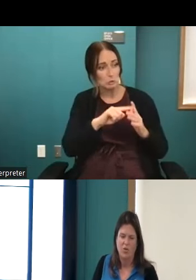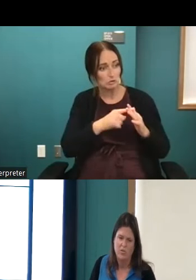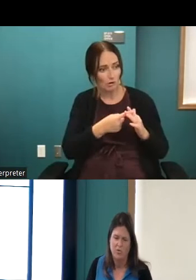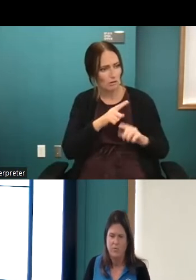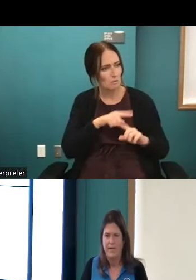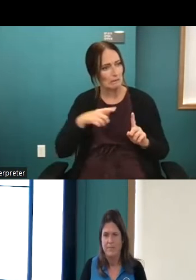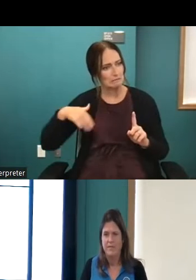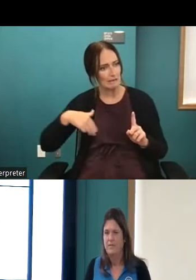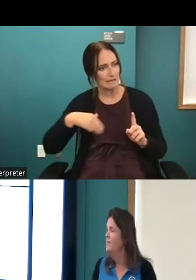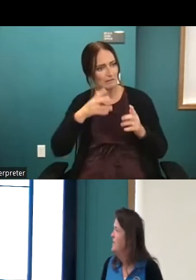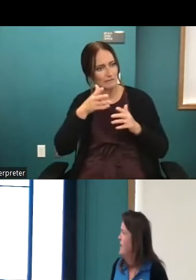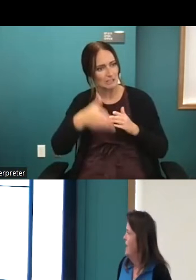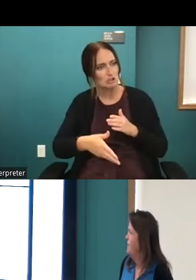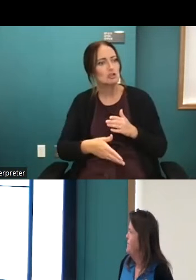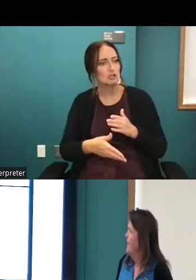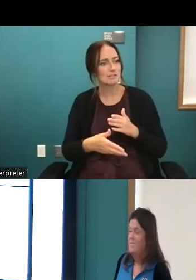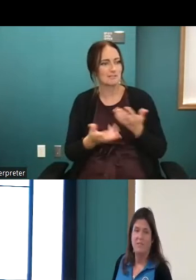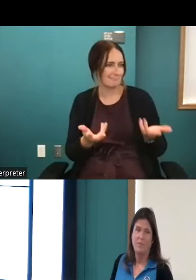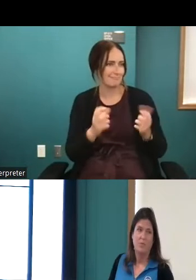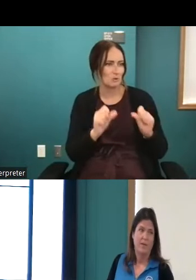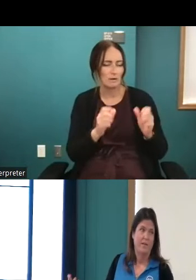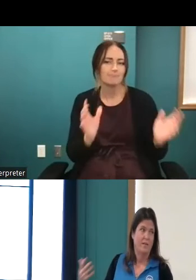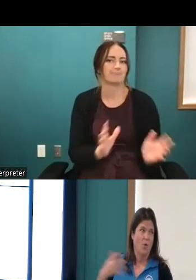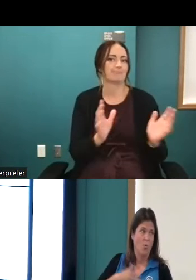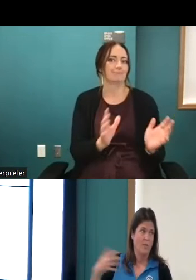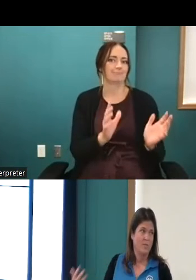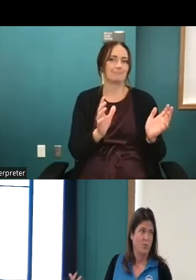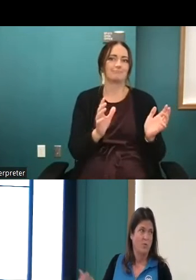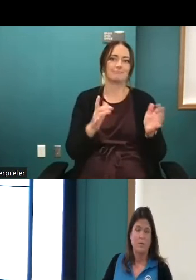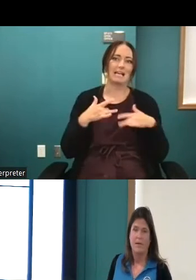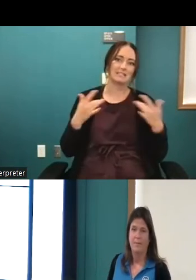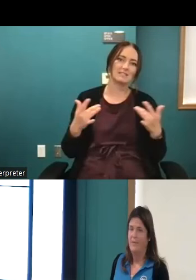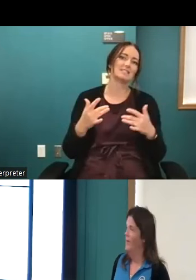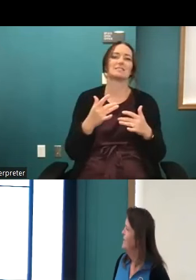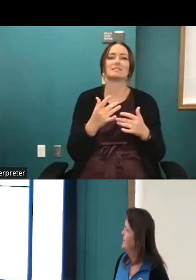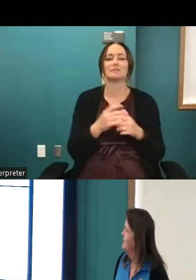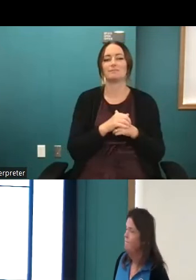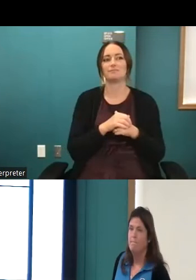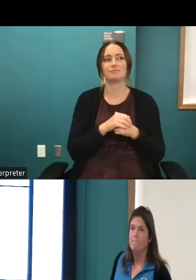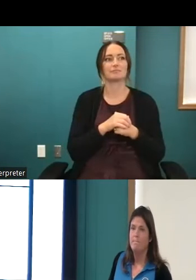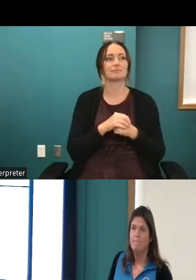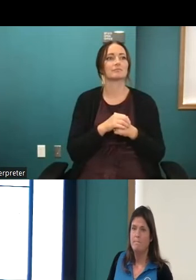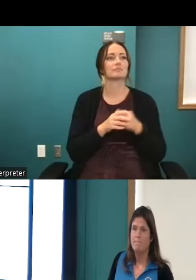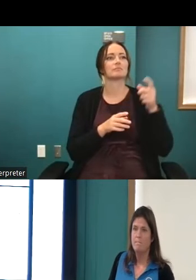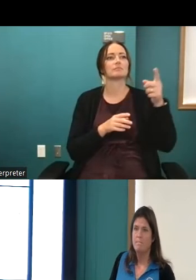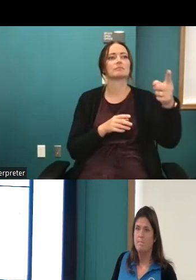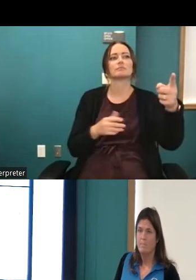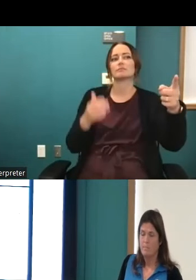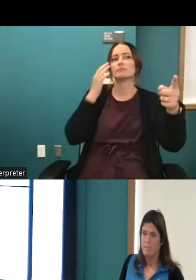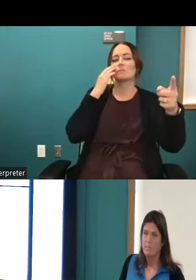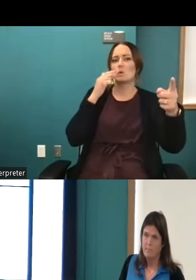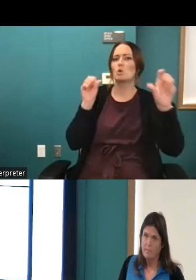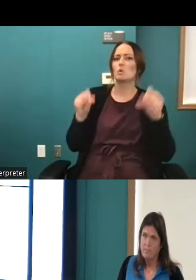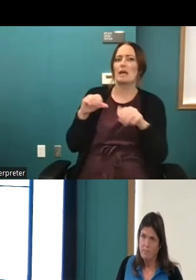You can encourage those types of activities between the home and school. Go ahead. And Allie, I know you can access those